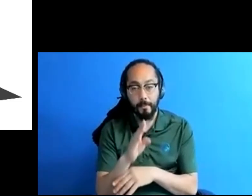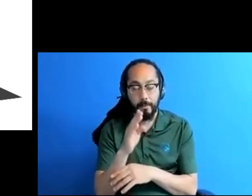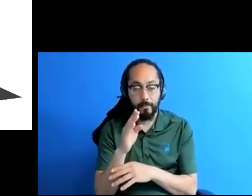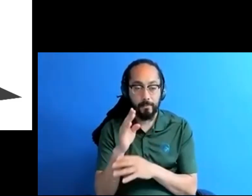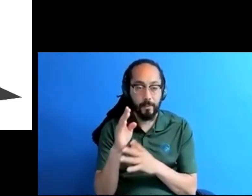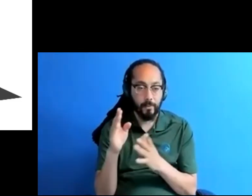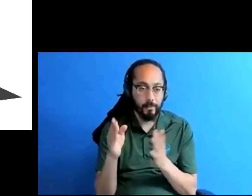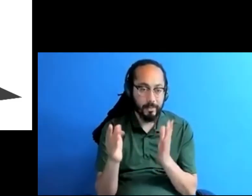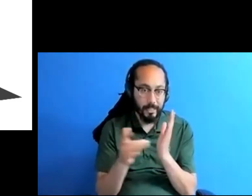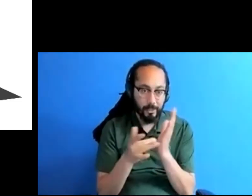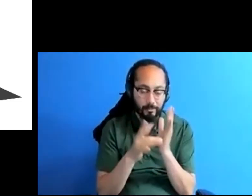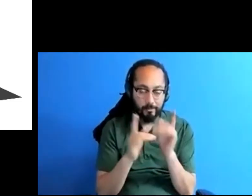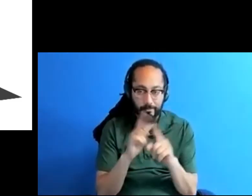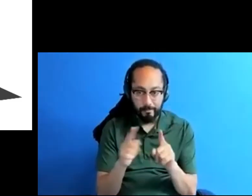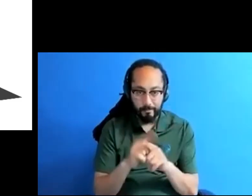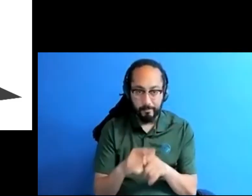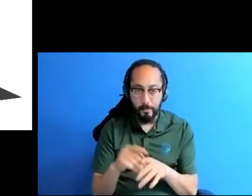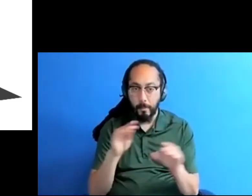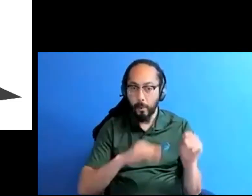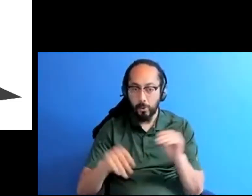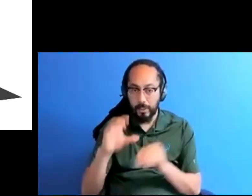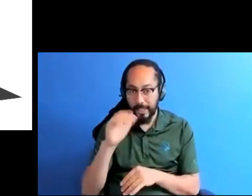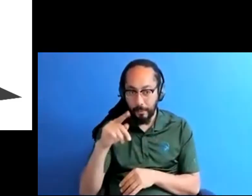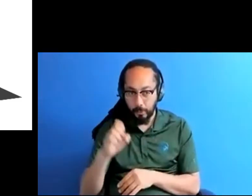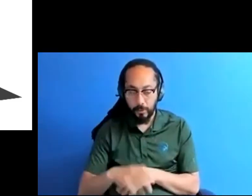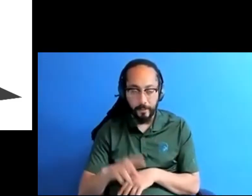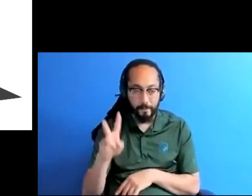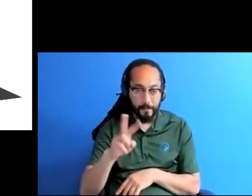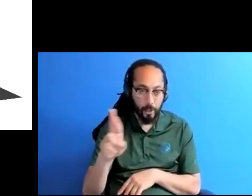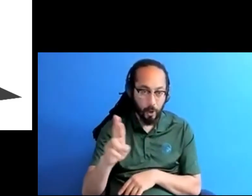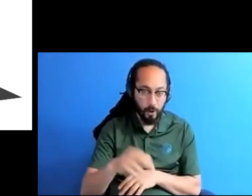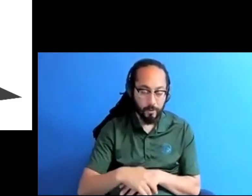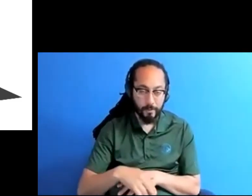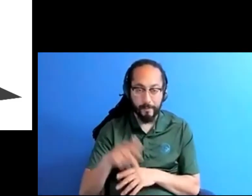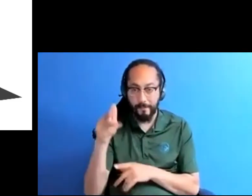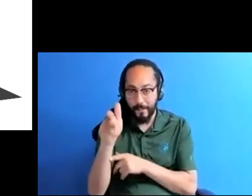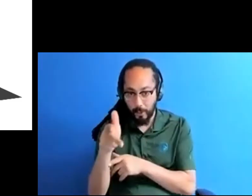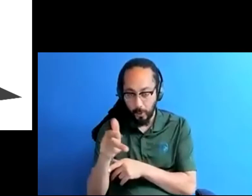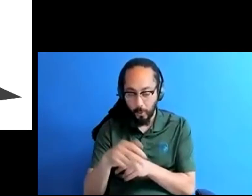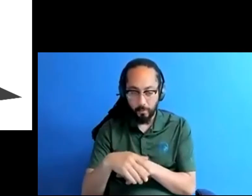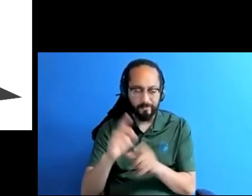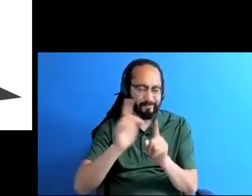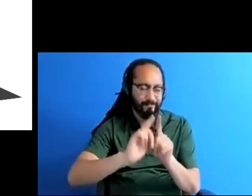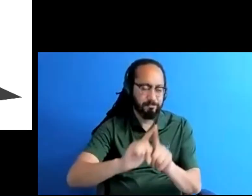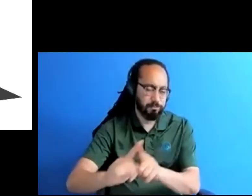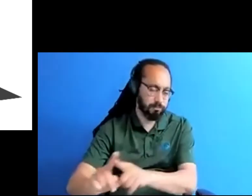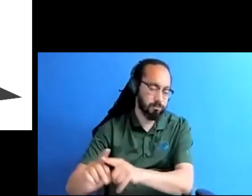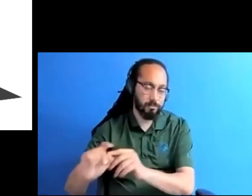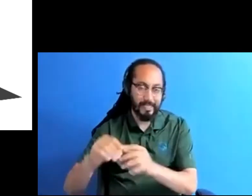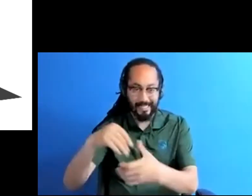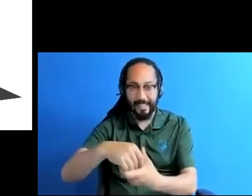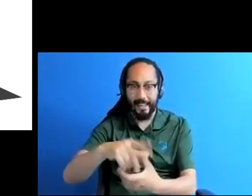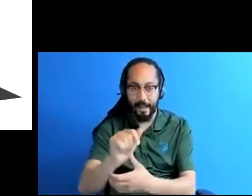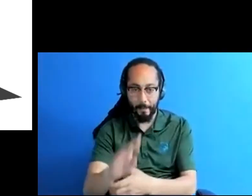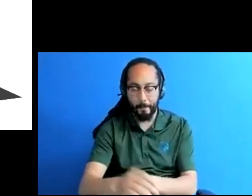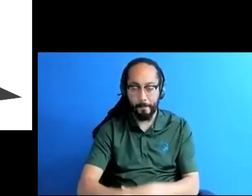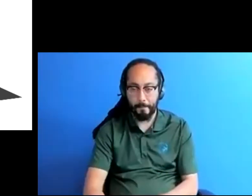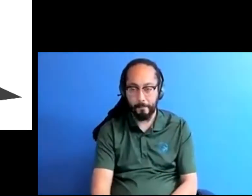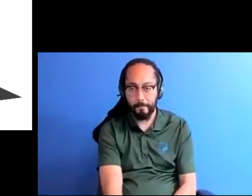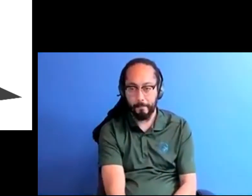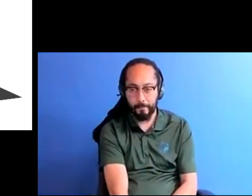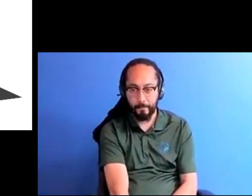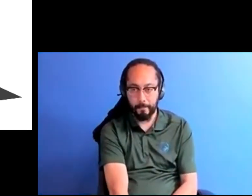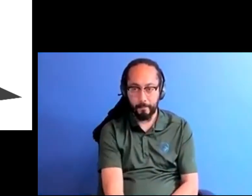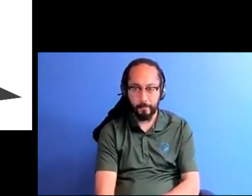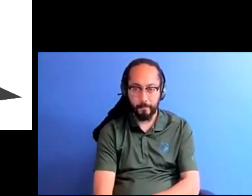technologies, motion capture, VR, video capture, you name it, and create different